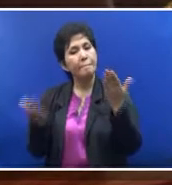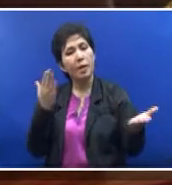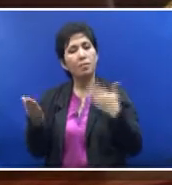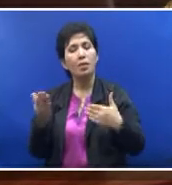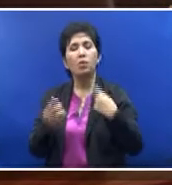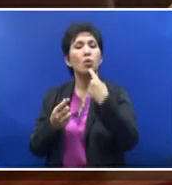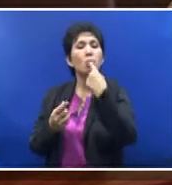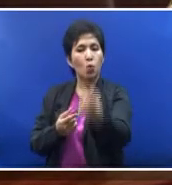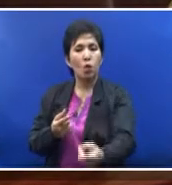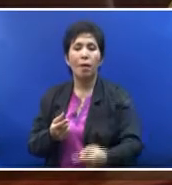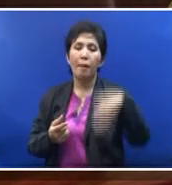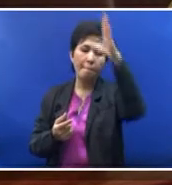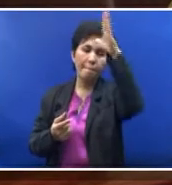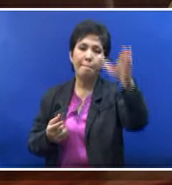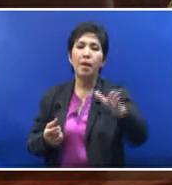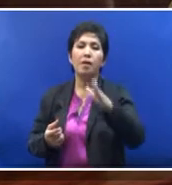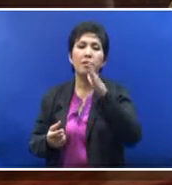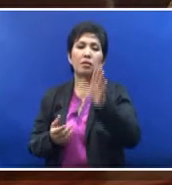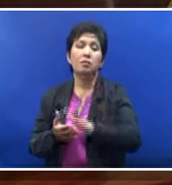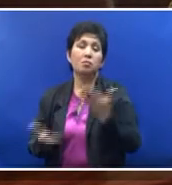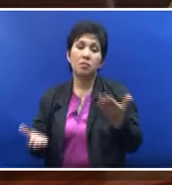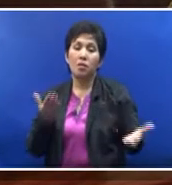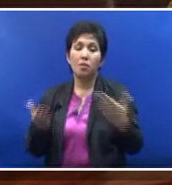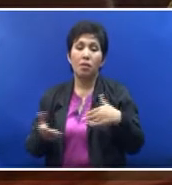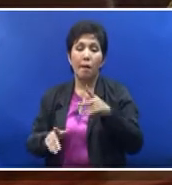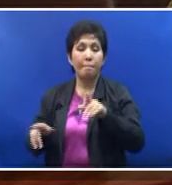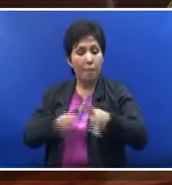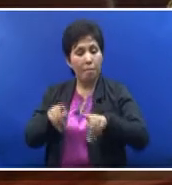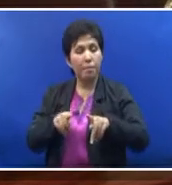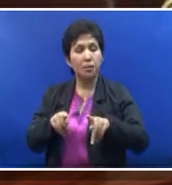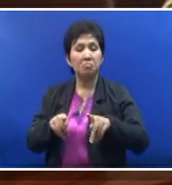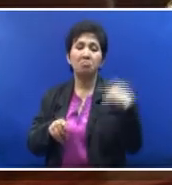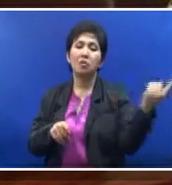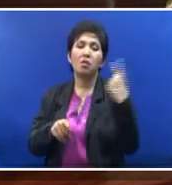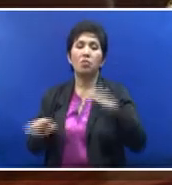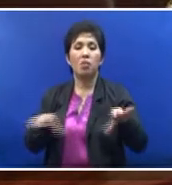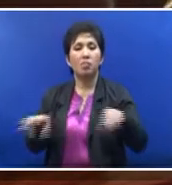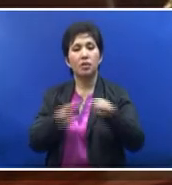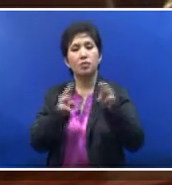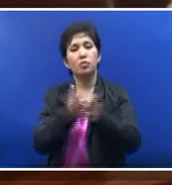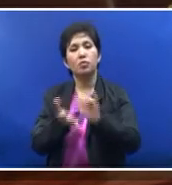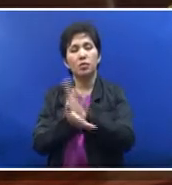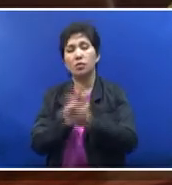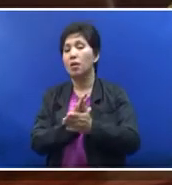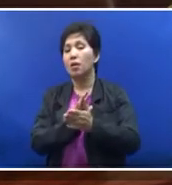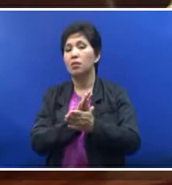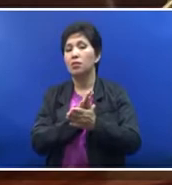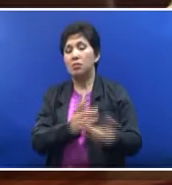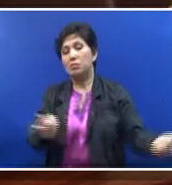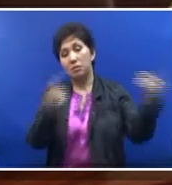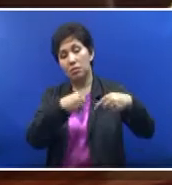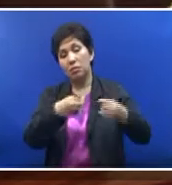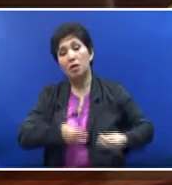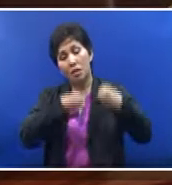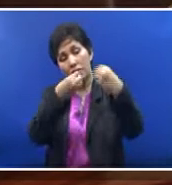by the parents. Maybe you have seen. Okay, the people always do that. Okay, so it comes from the past generation. So